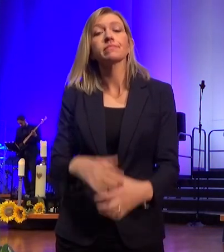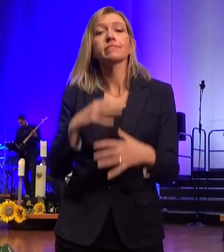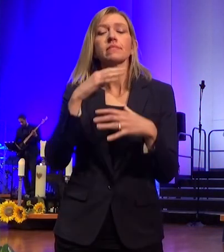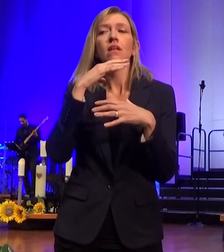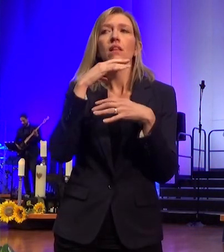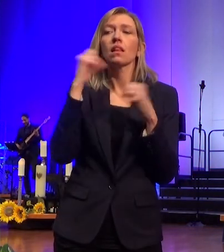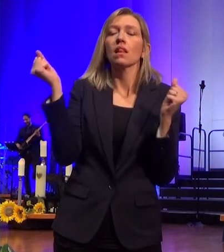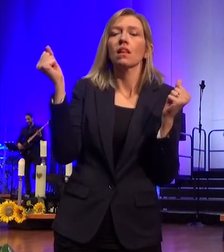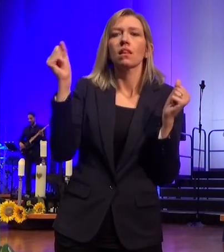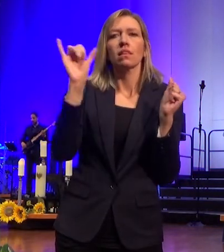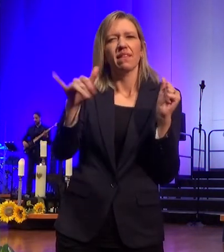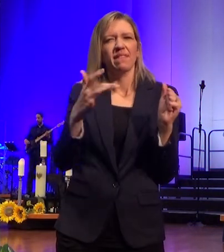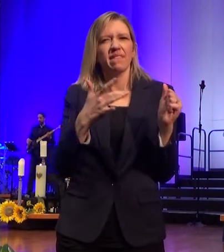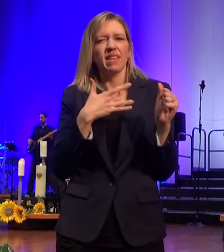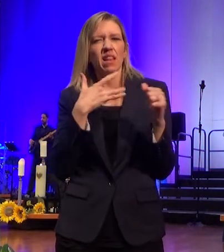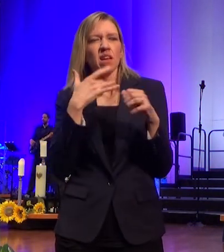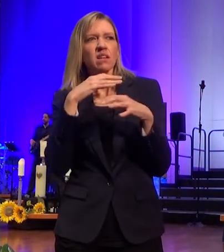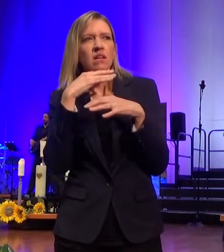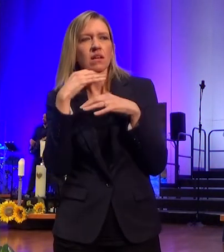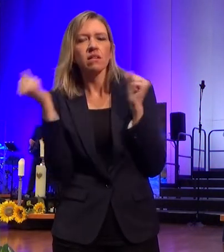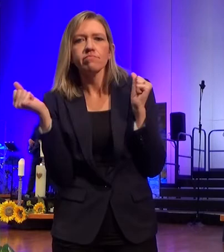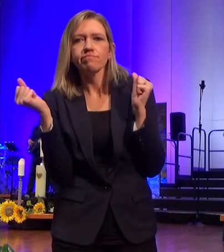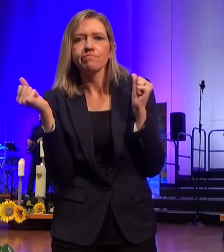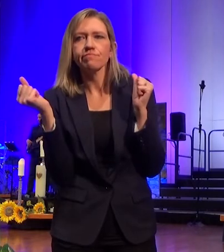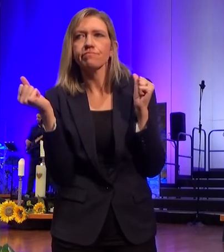Sick and tired of being sick and tired.